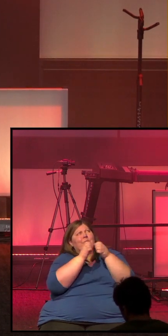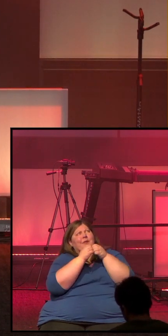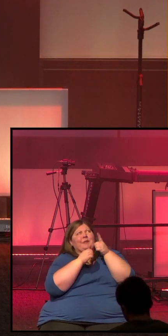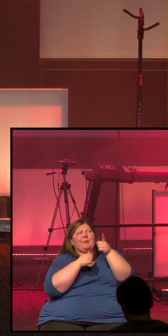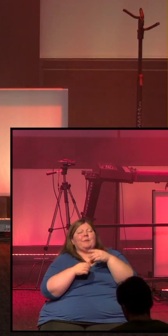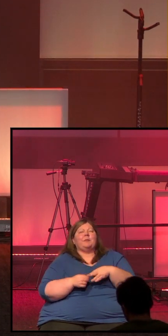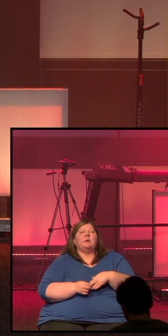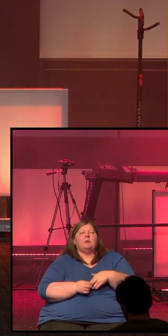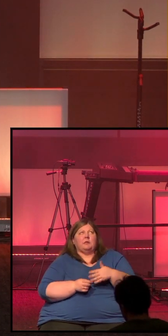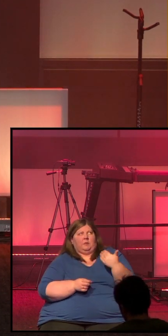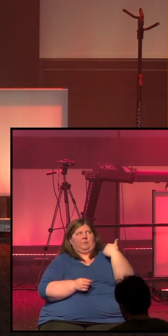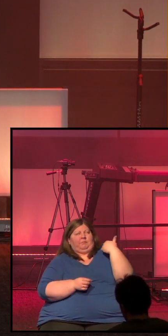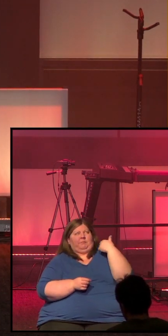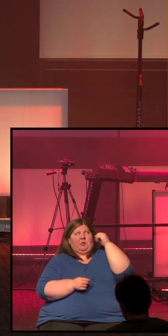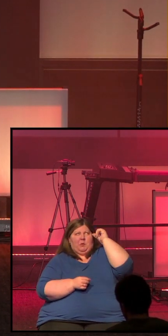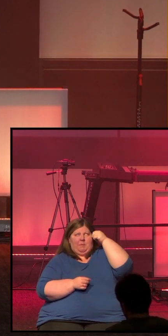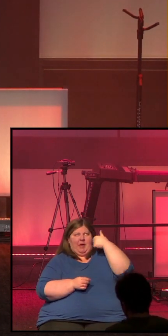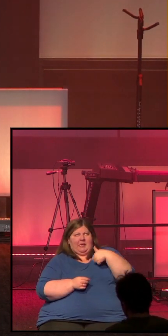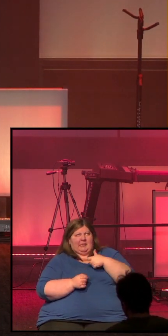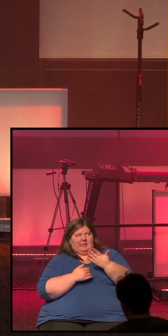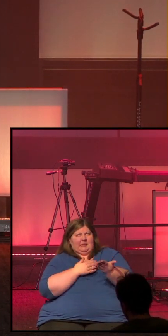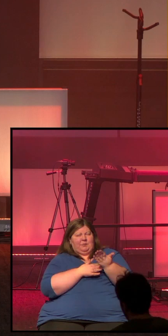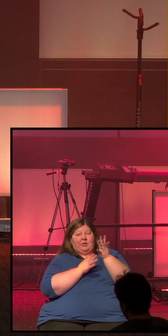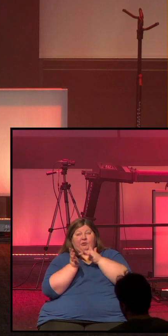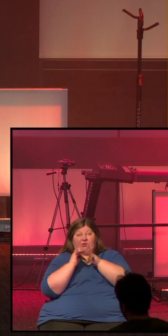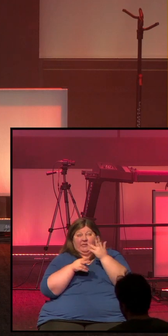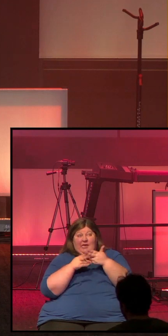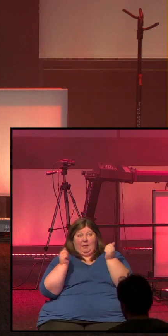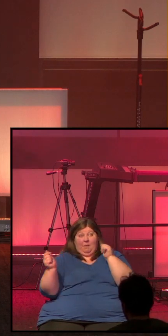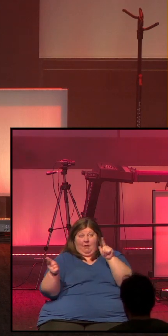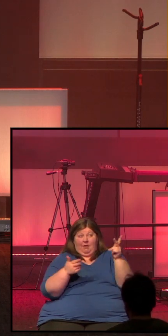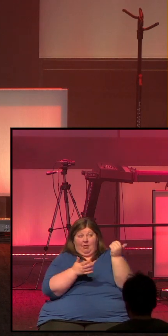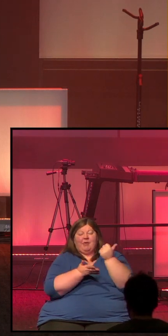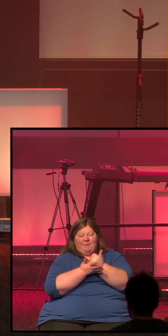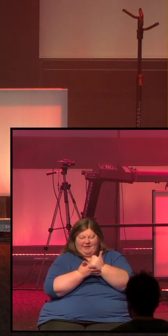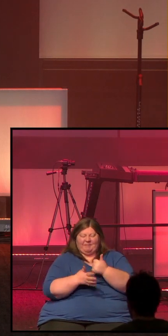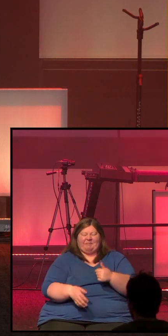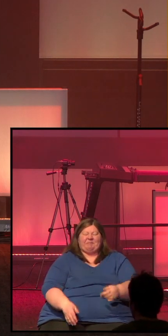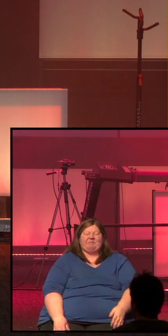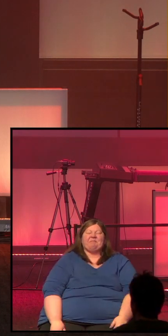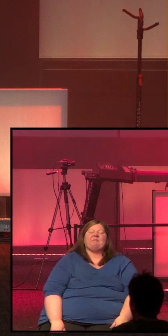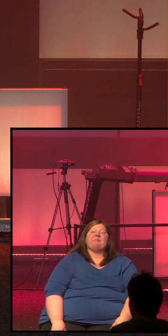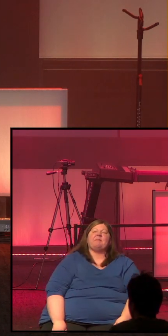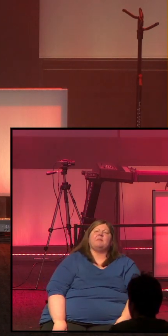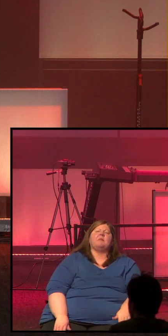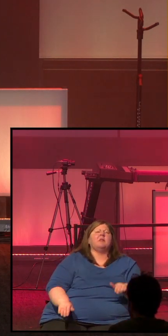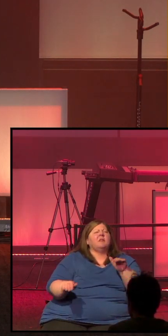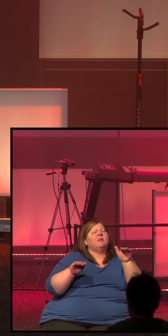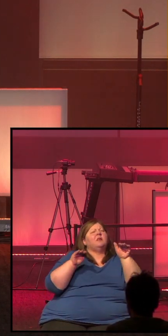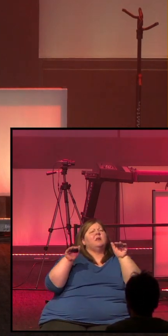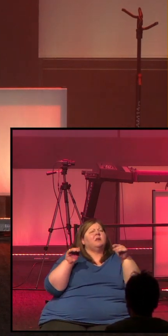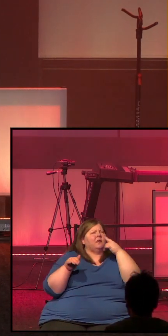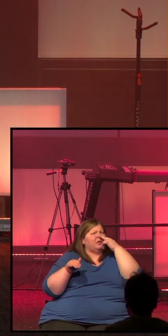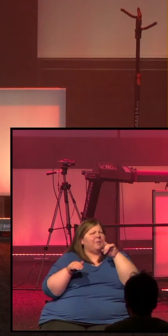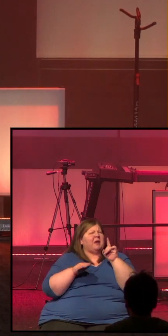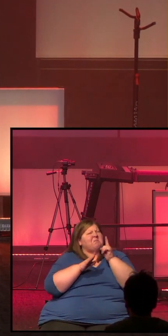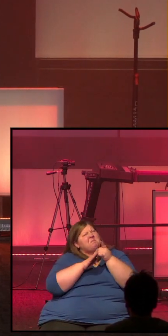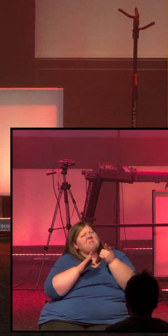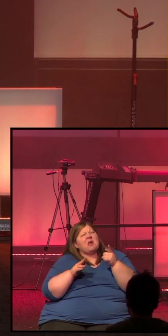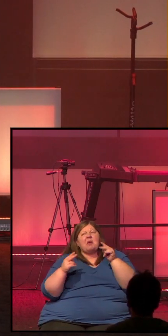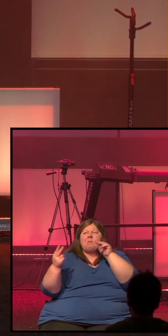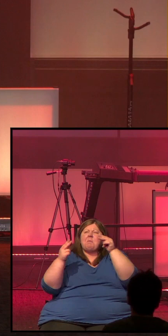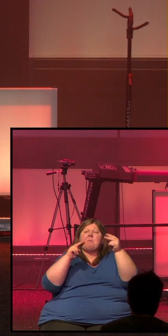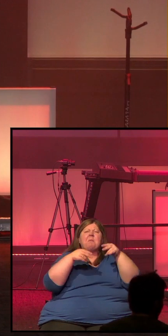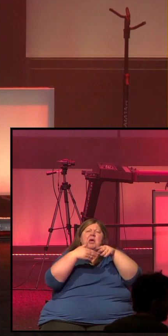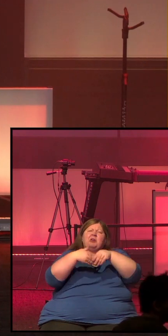remind us of that this morning? In Jesus' name, everyone said, amen. Hey, if you're in the room, would you just take a second, turn and just